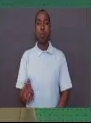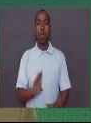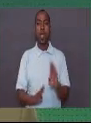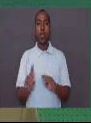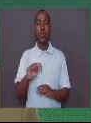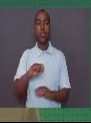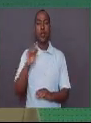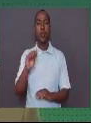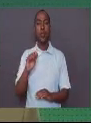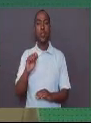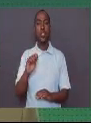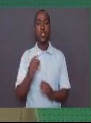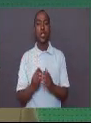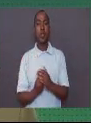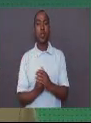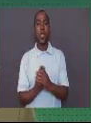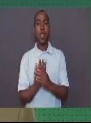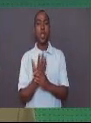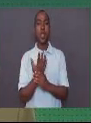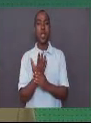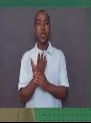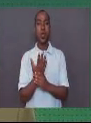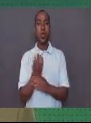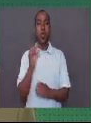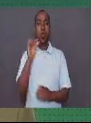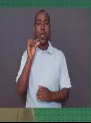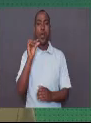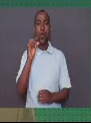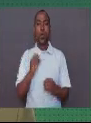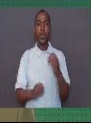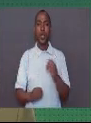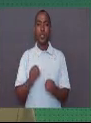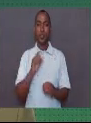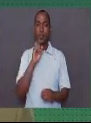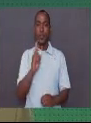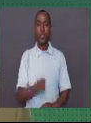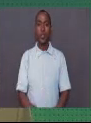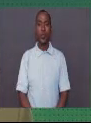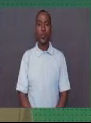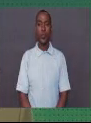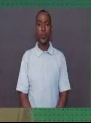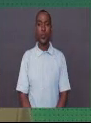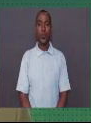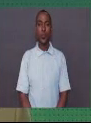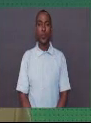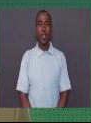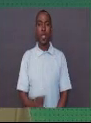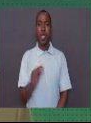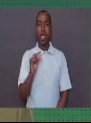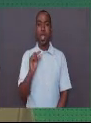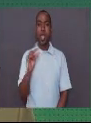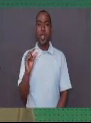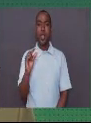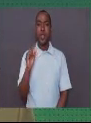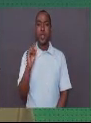Biotechnology is developed with microorganisms. Some